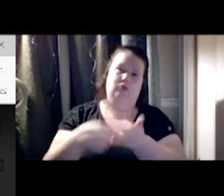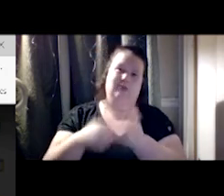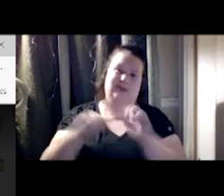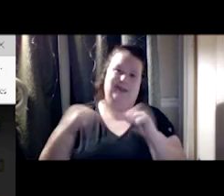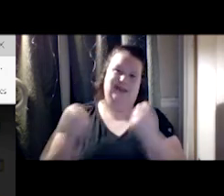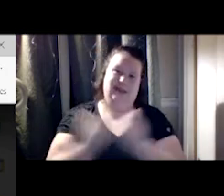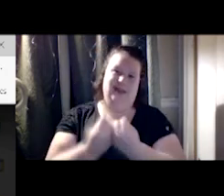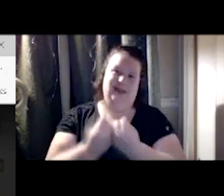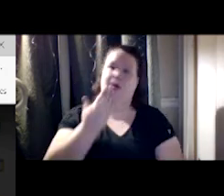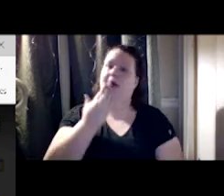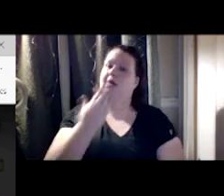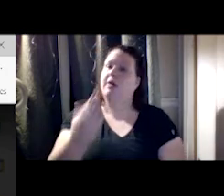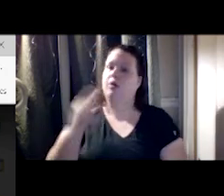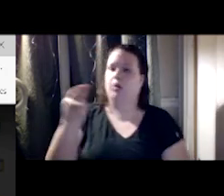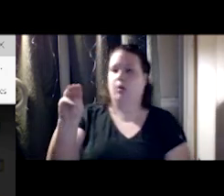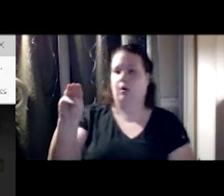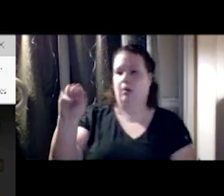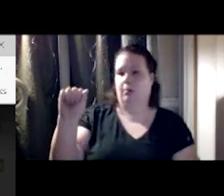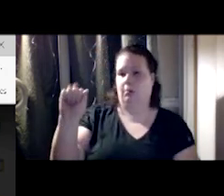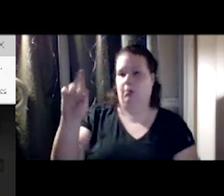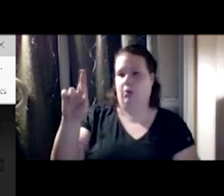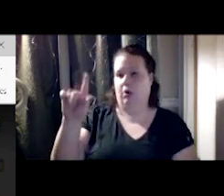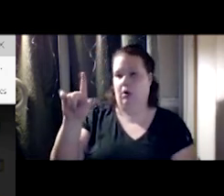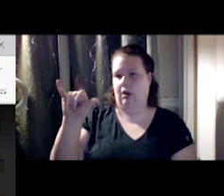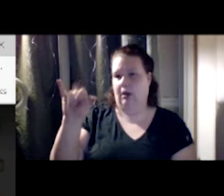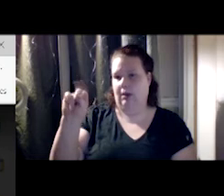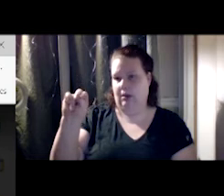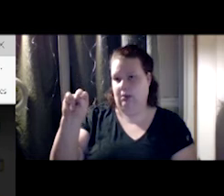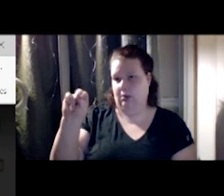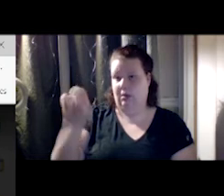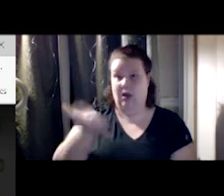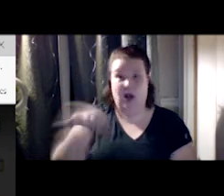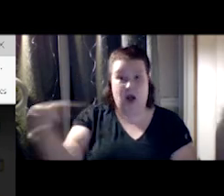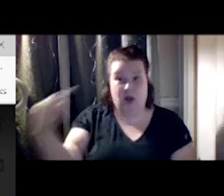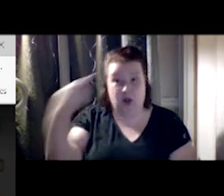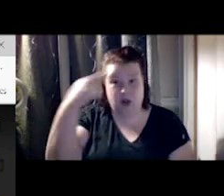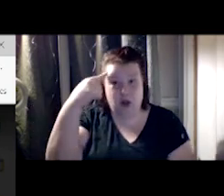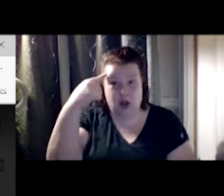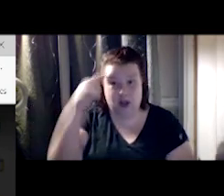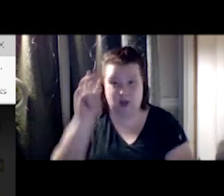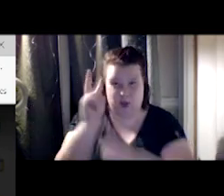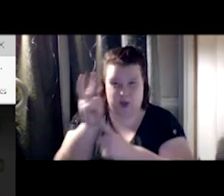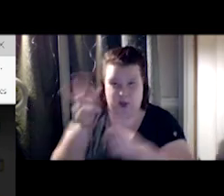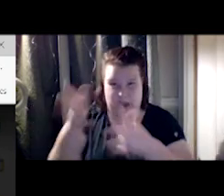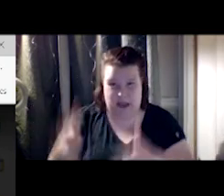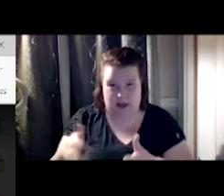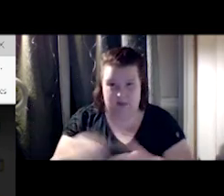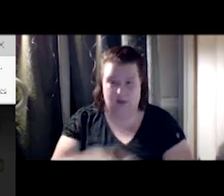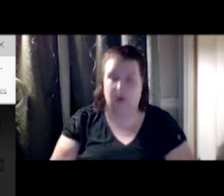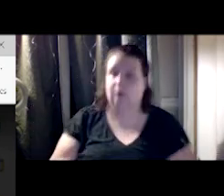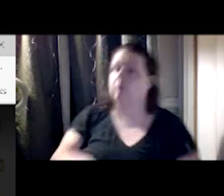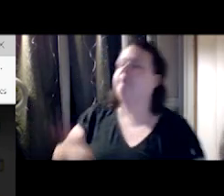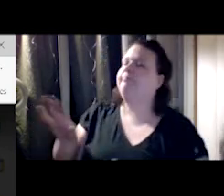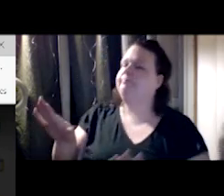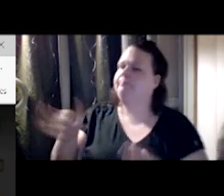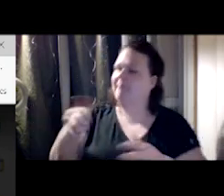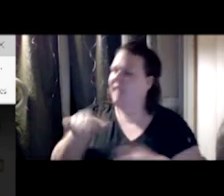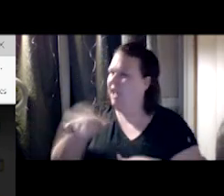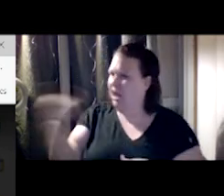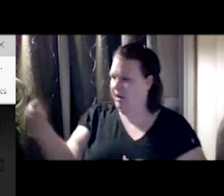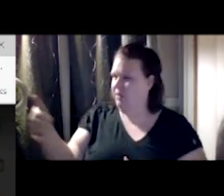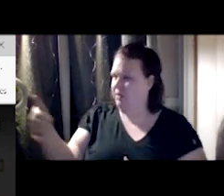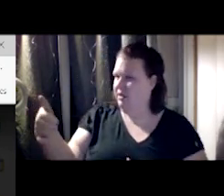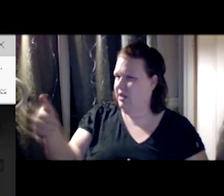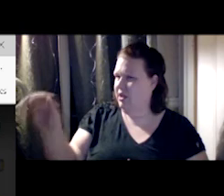thank you, Marlon. Anyone else have thoughts? We have 2 minutes. The other thing I think you should be reminded of is we have